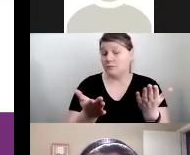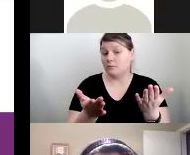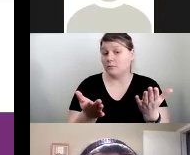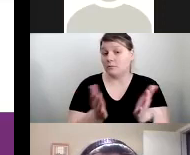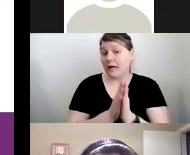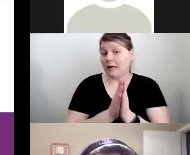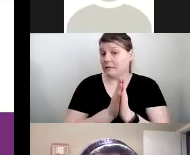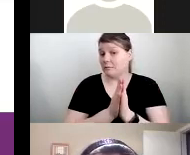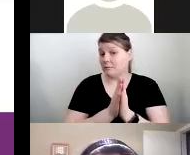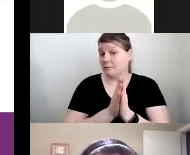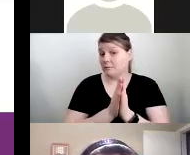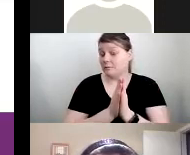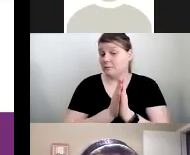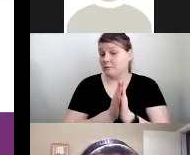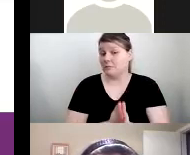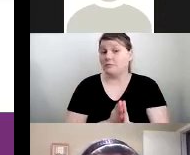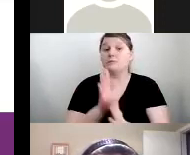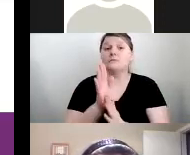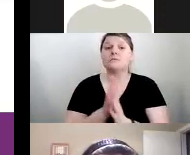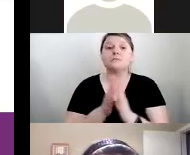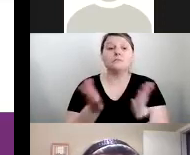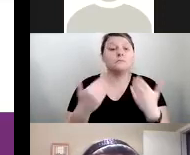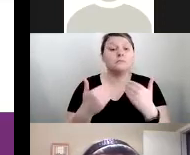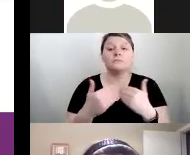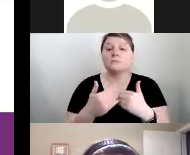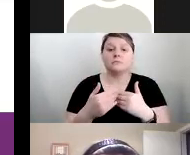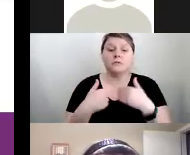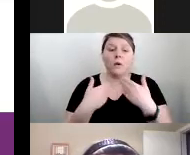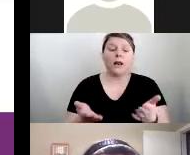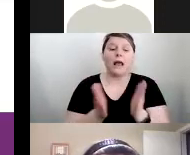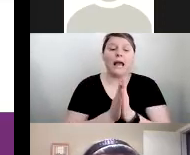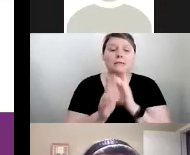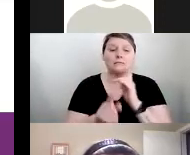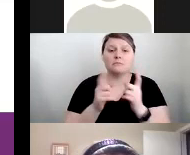them. Yes, please feel free to unmute yourself and ask away.